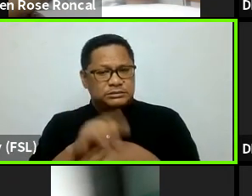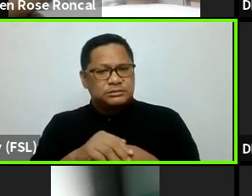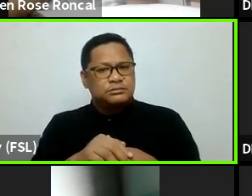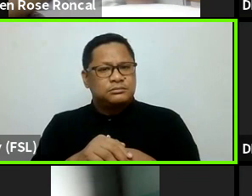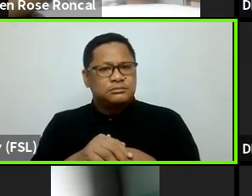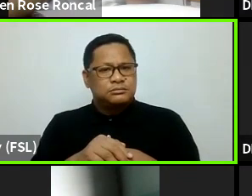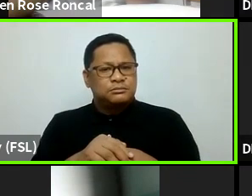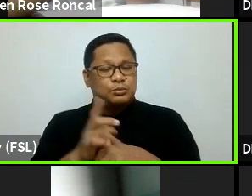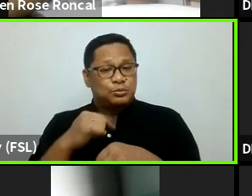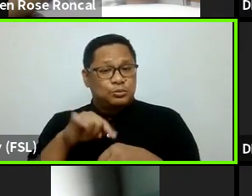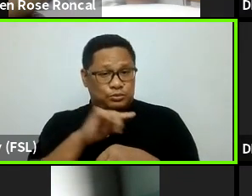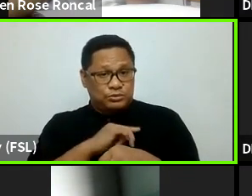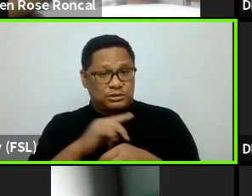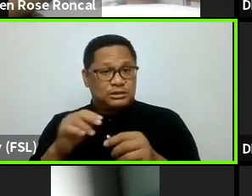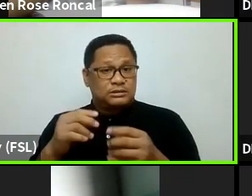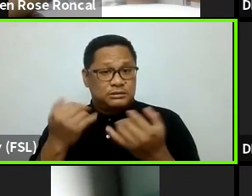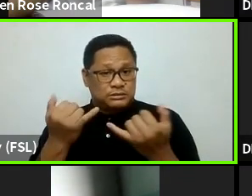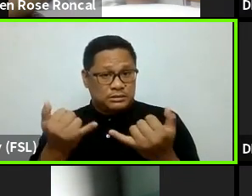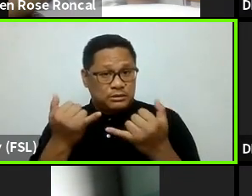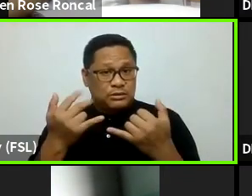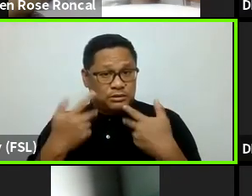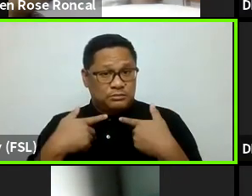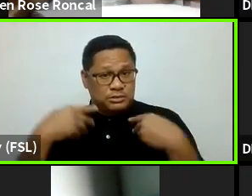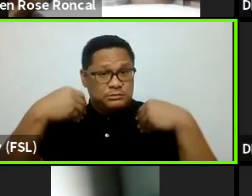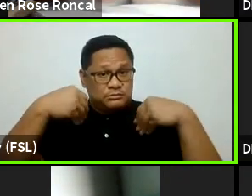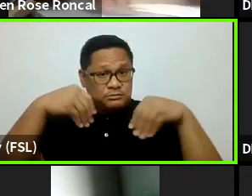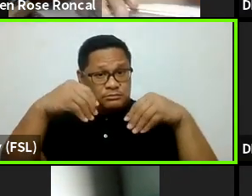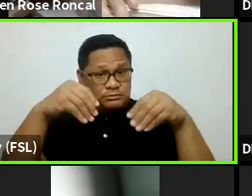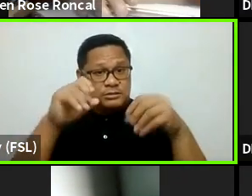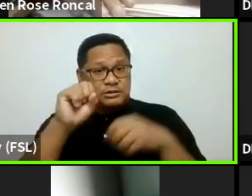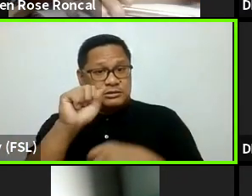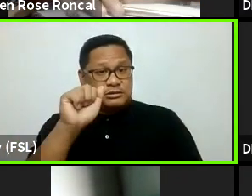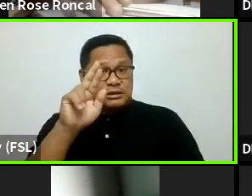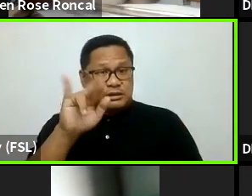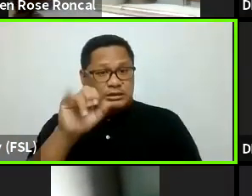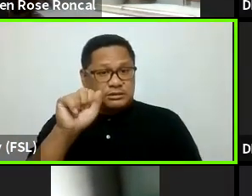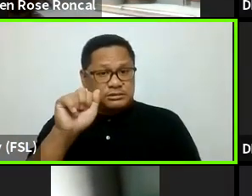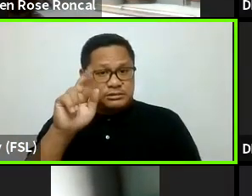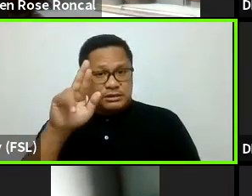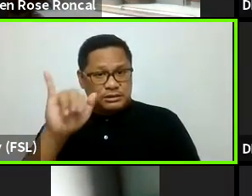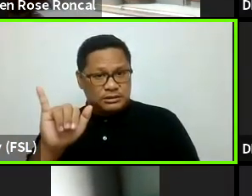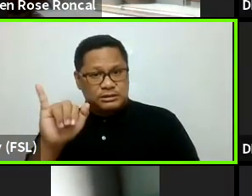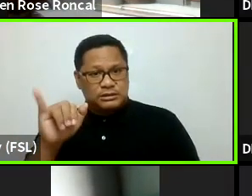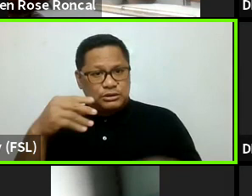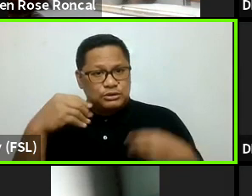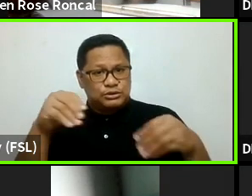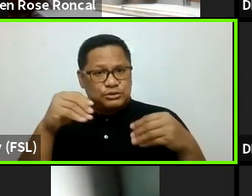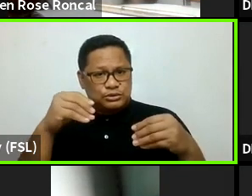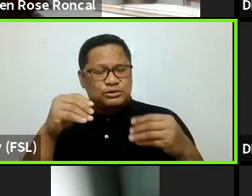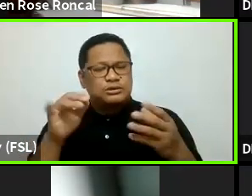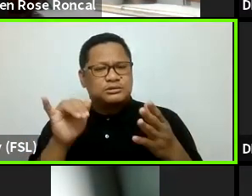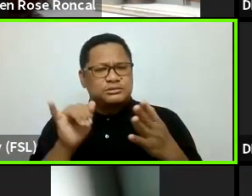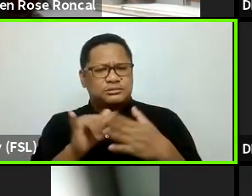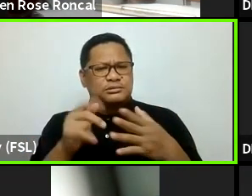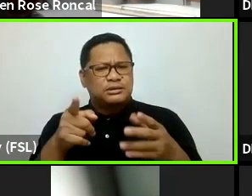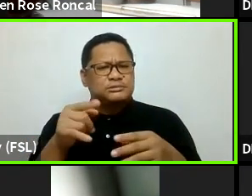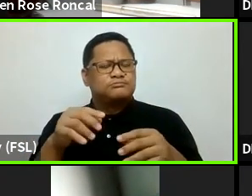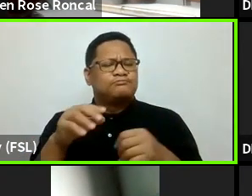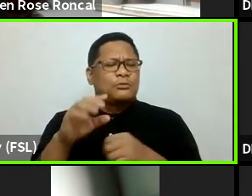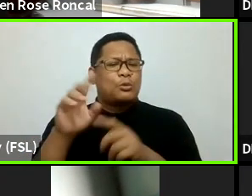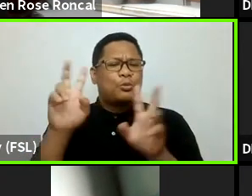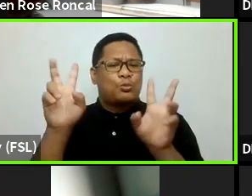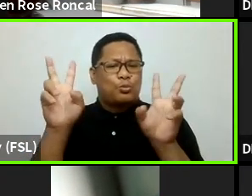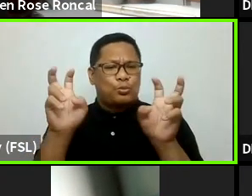now we are sari-sari store. Okay, cottage, yan. That's the cottage industry. Cottage industry,